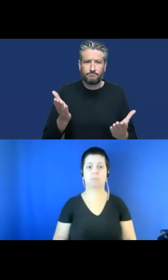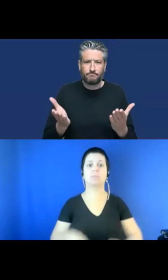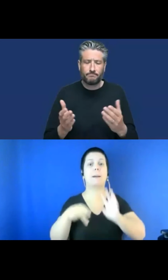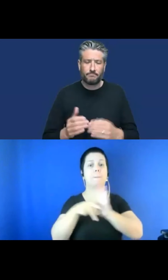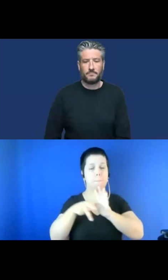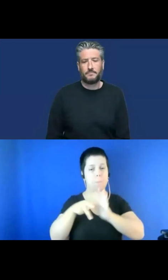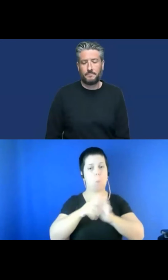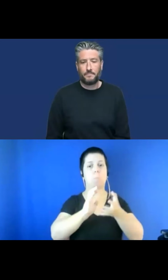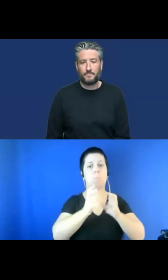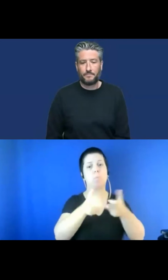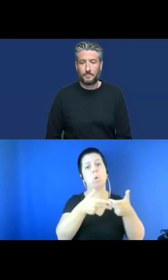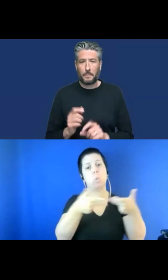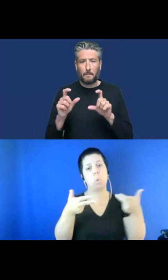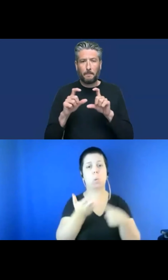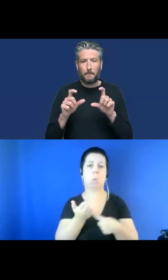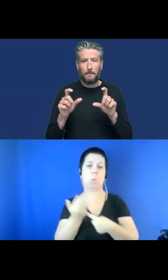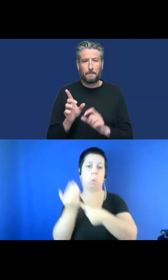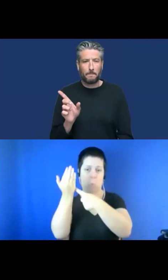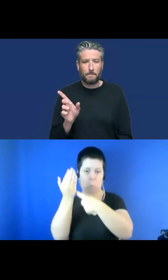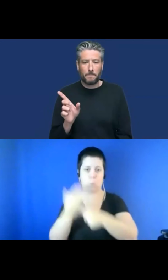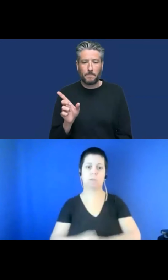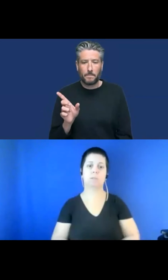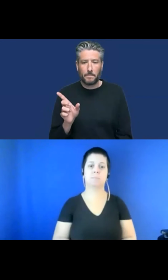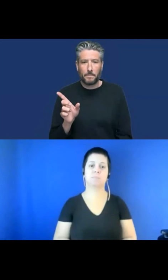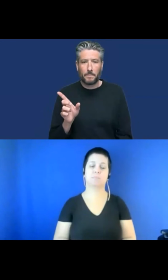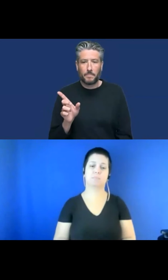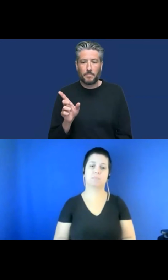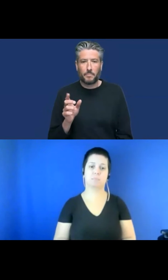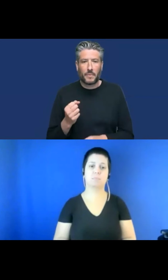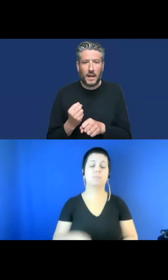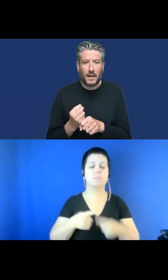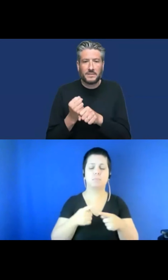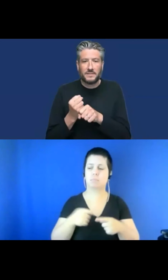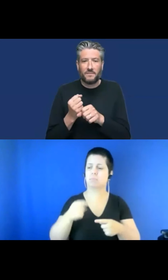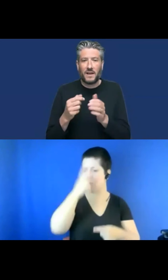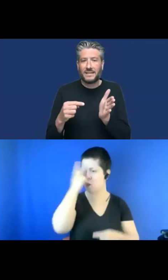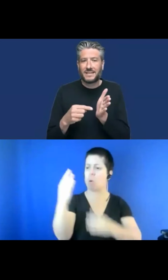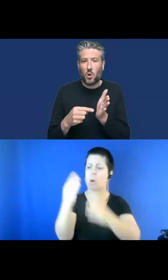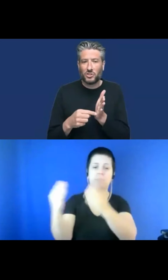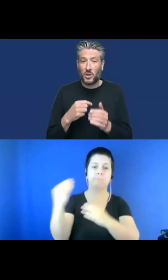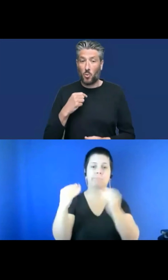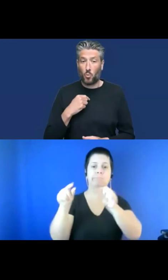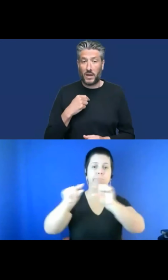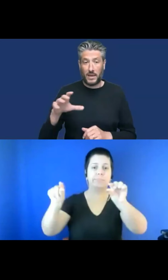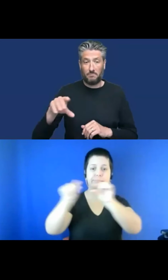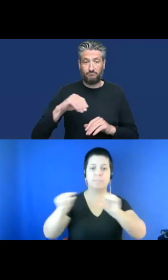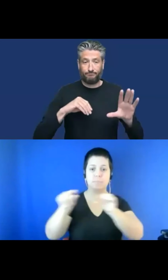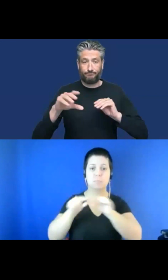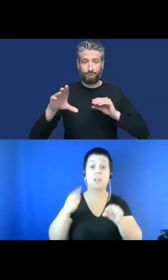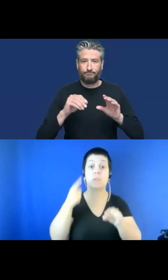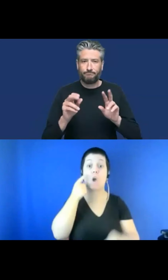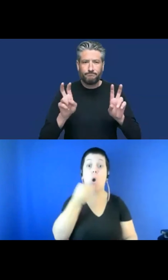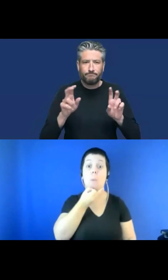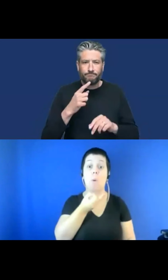technology, where we were collecting various statements that reflected the opinion of